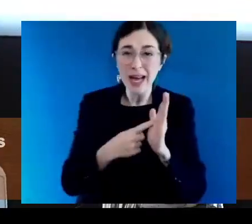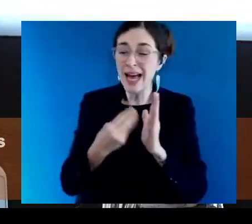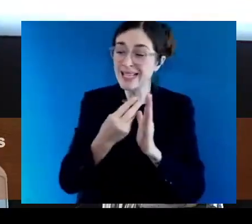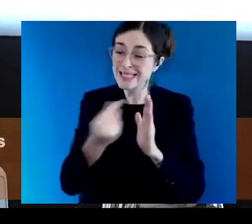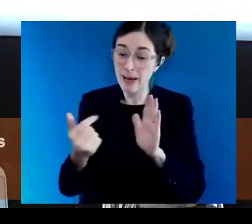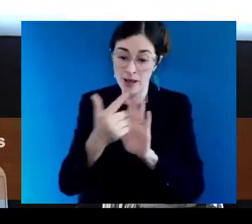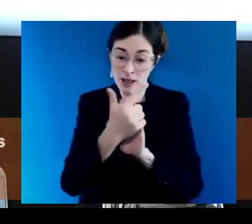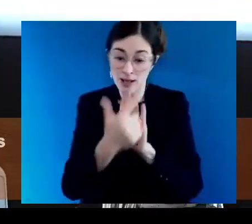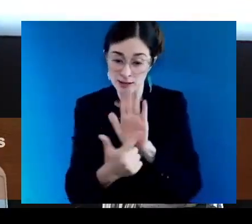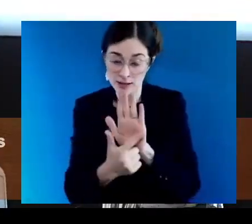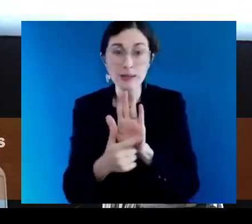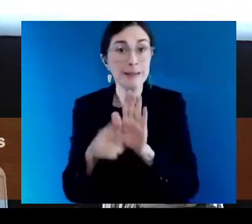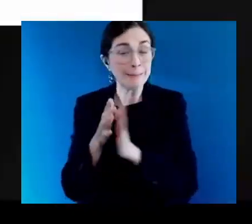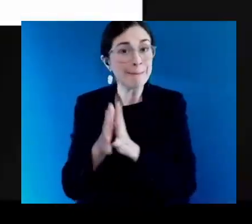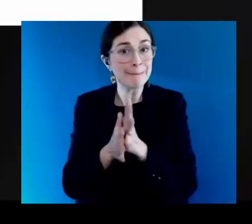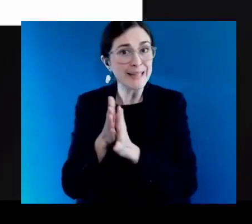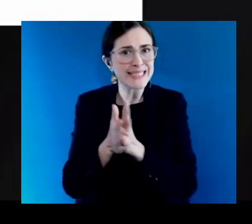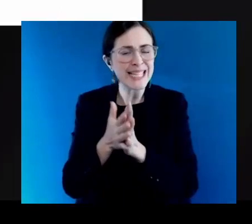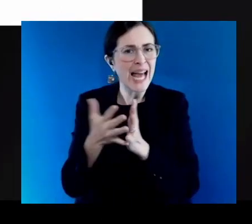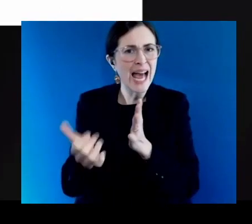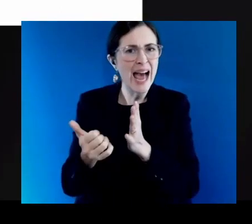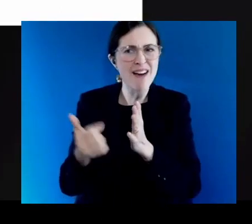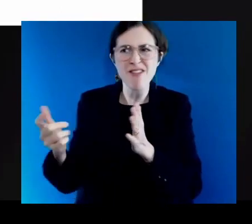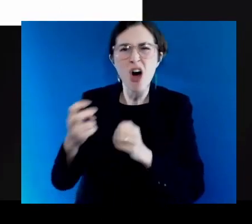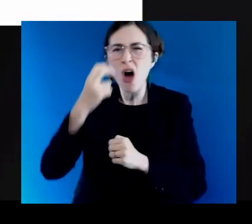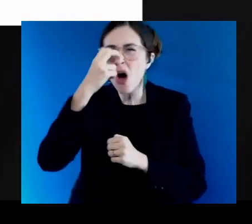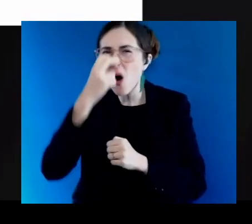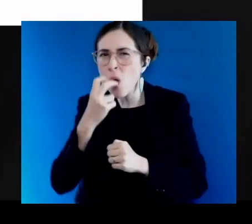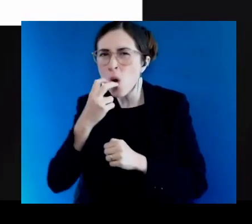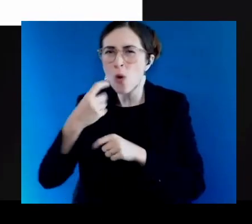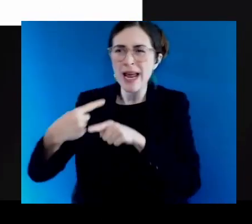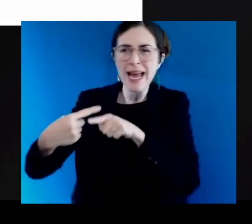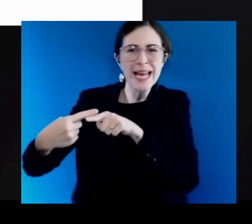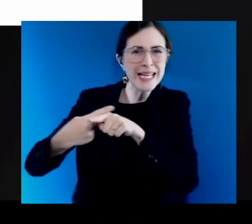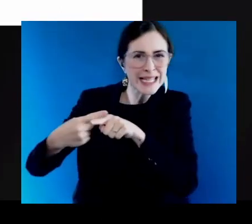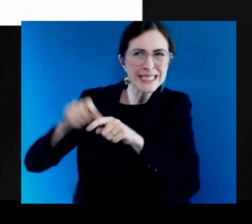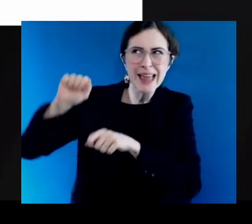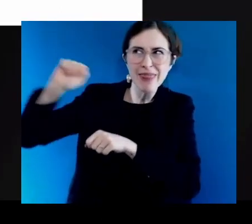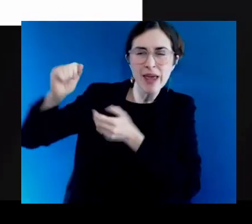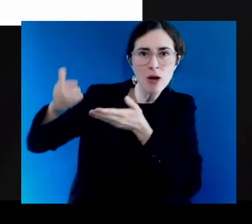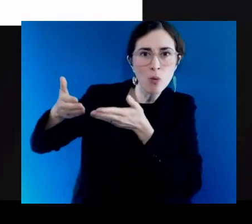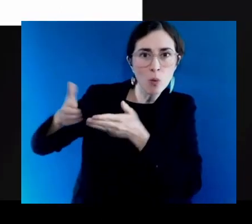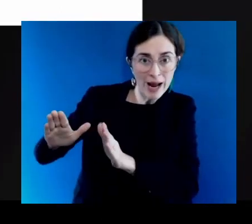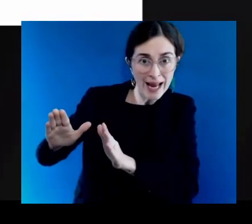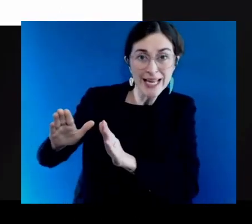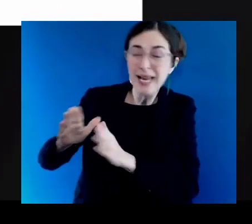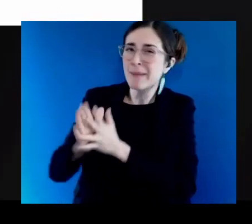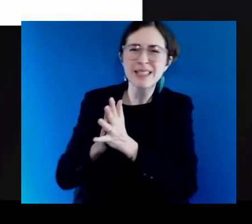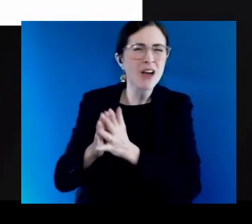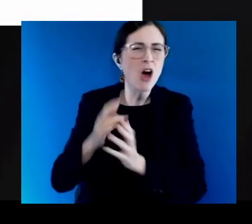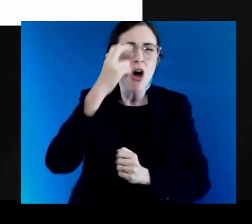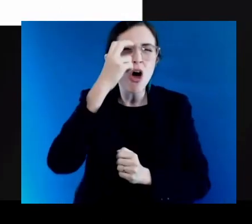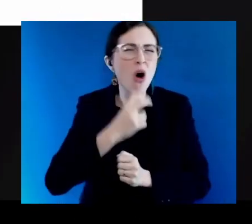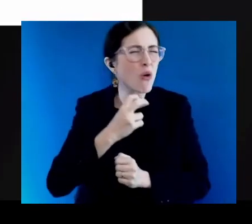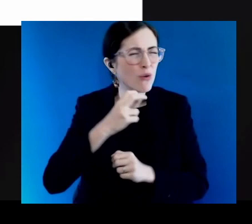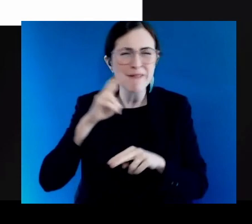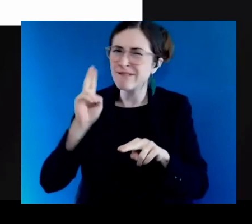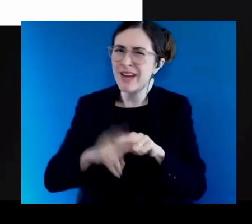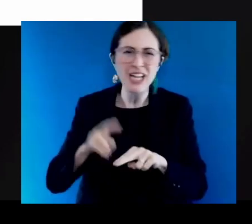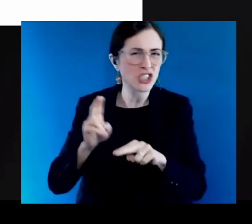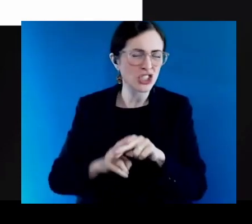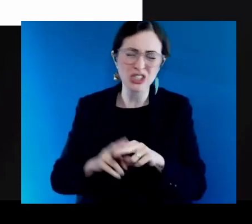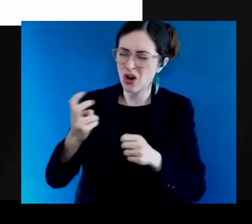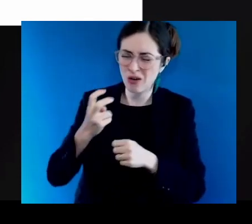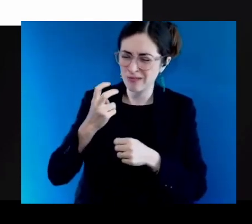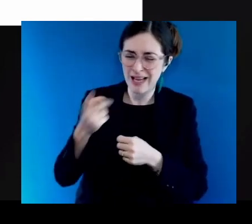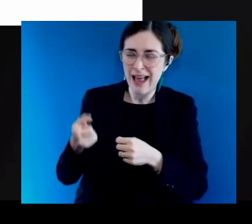retains legacies of legal frameworks from colonial times and is therefore informed by outdated and paternalistic assumptions about